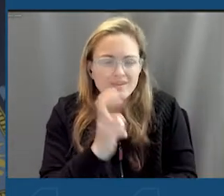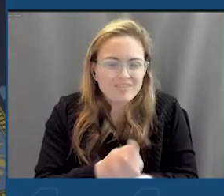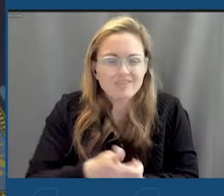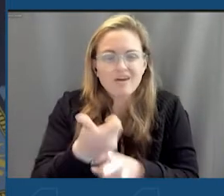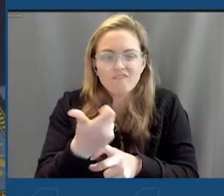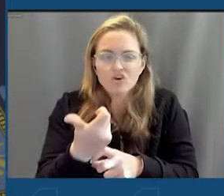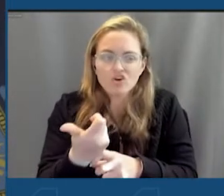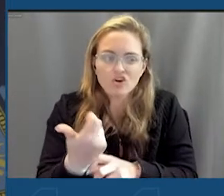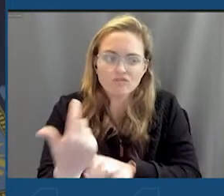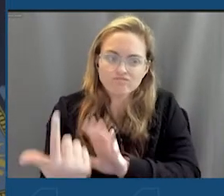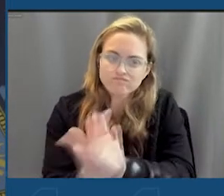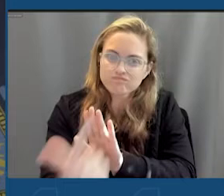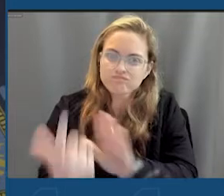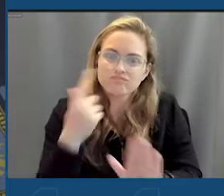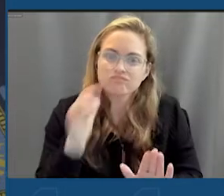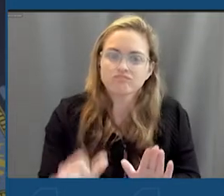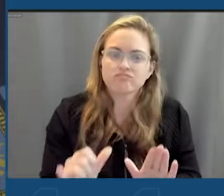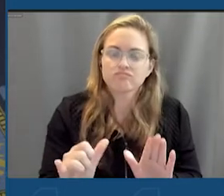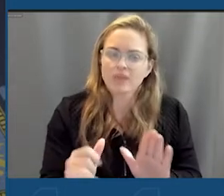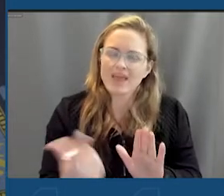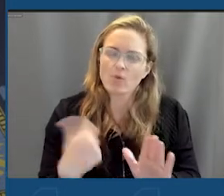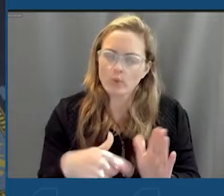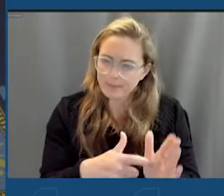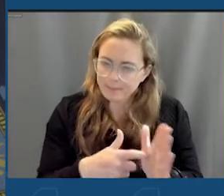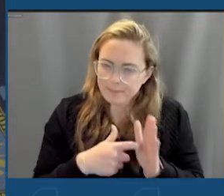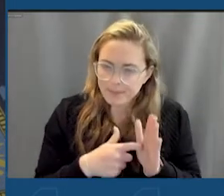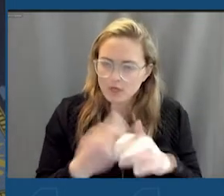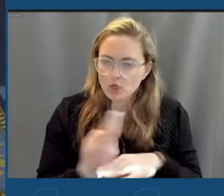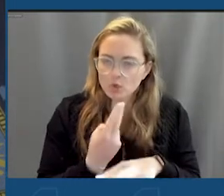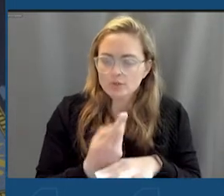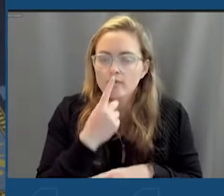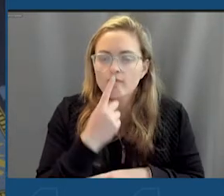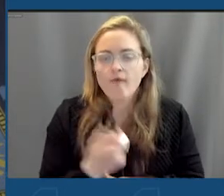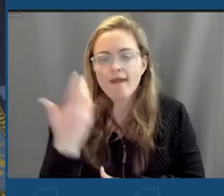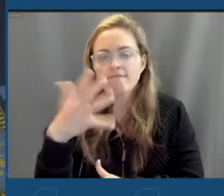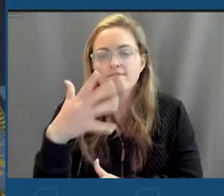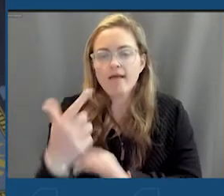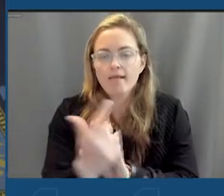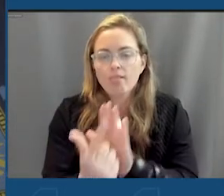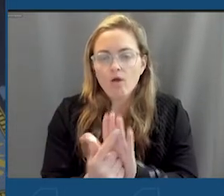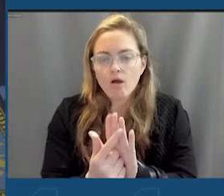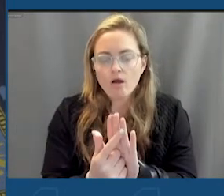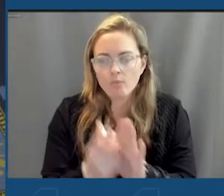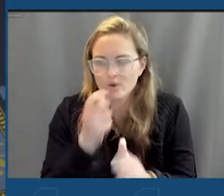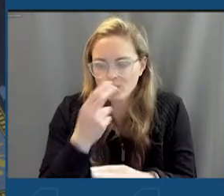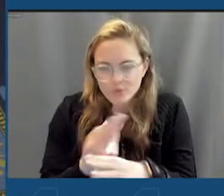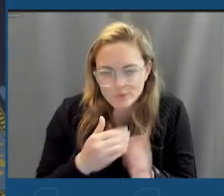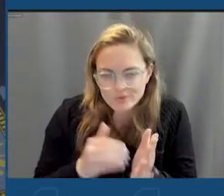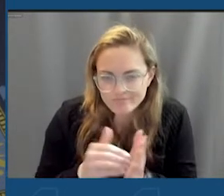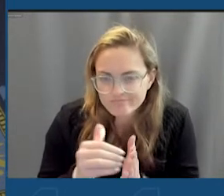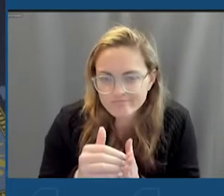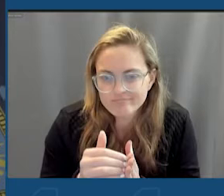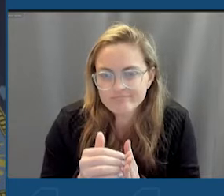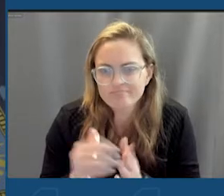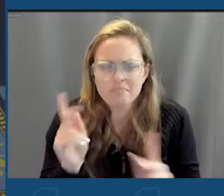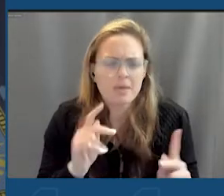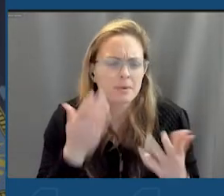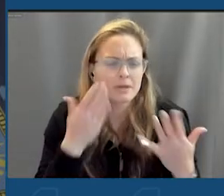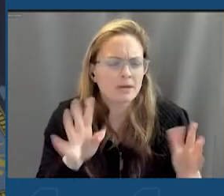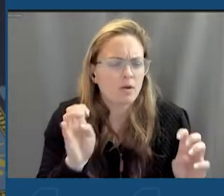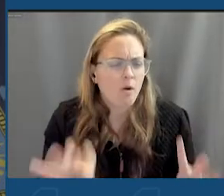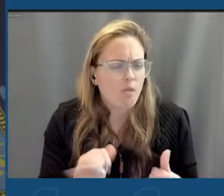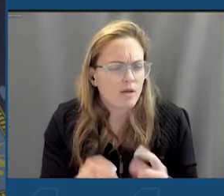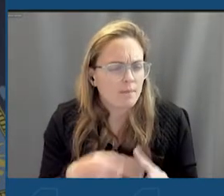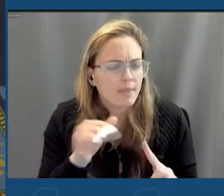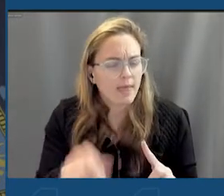gun trafficking. We also mandated the use of the red flag law, an underused tool that a lot of people didn't know much about. But my